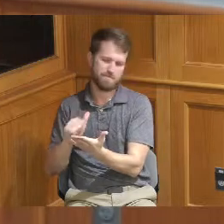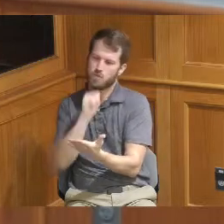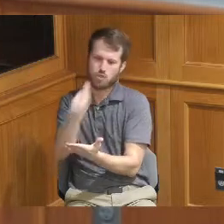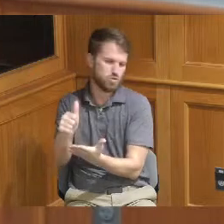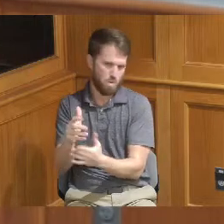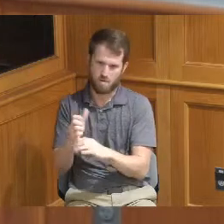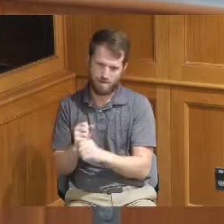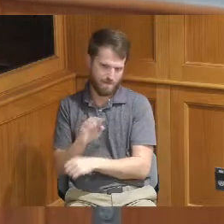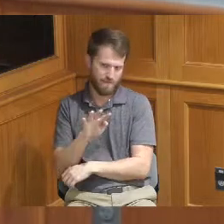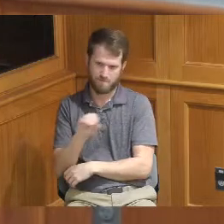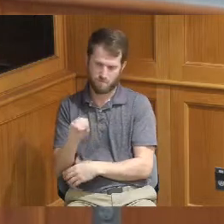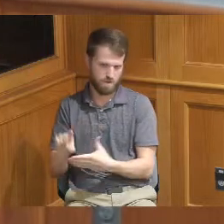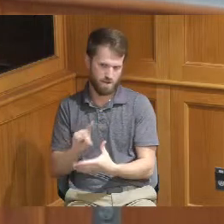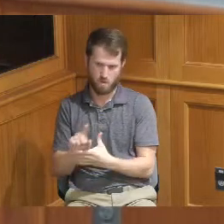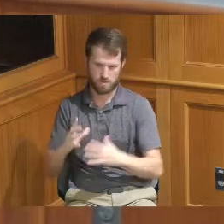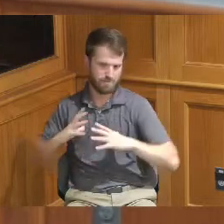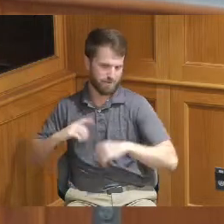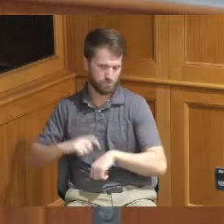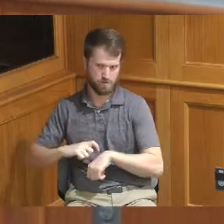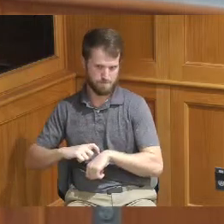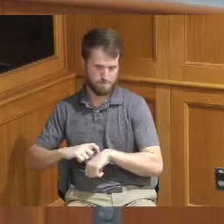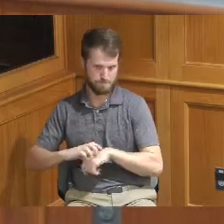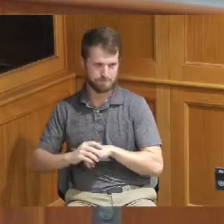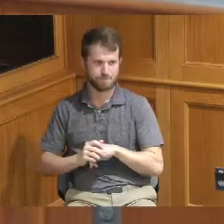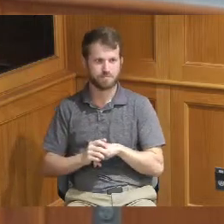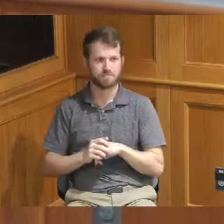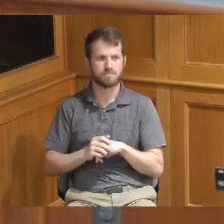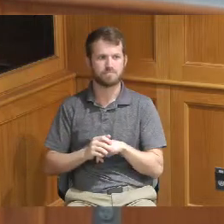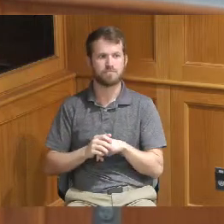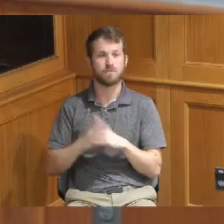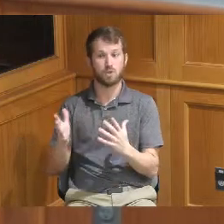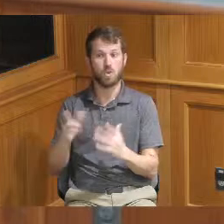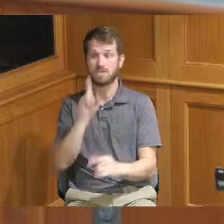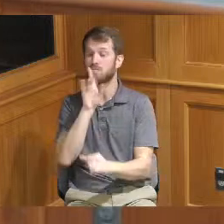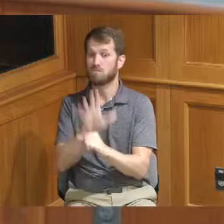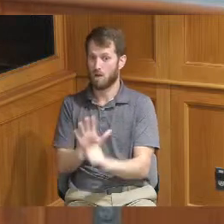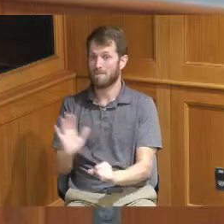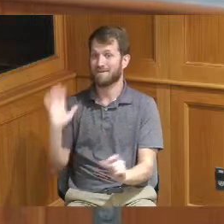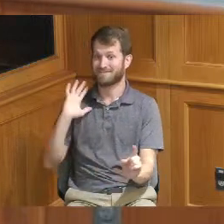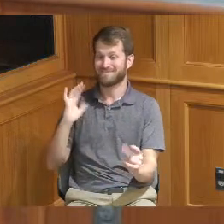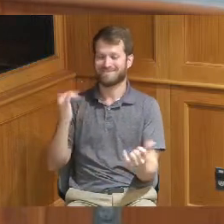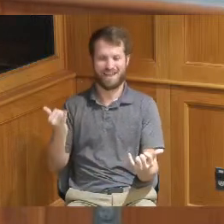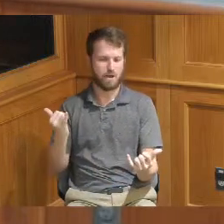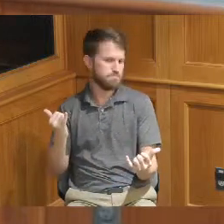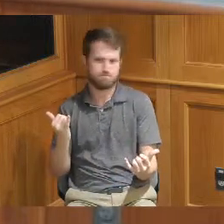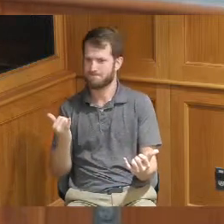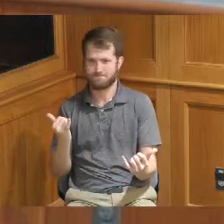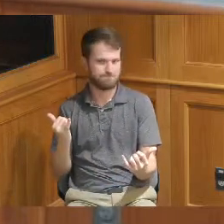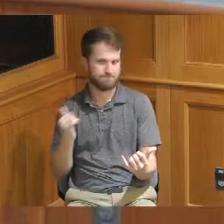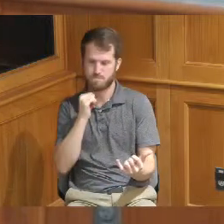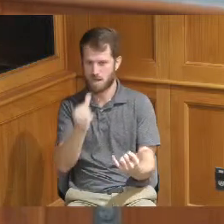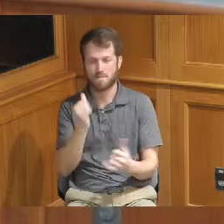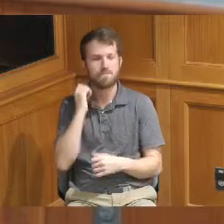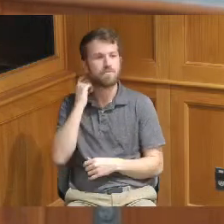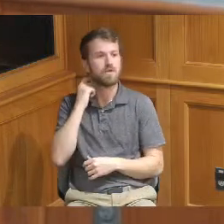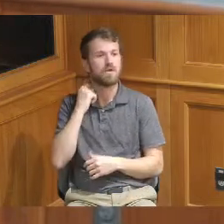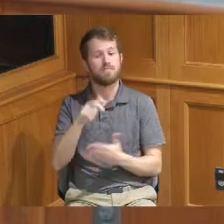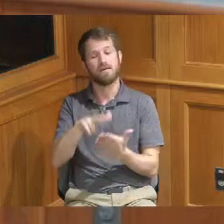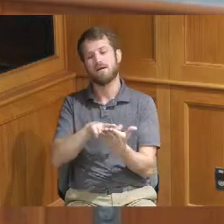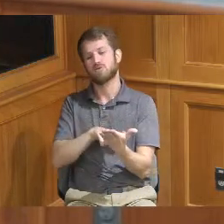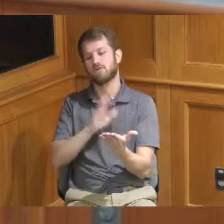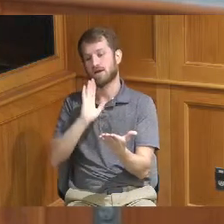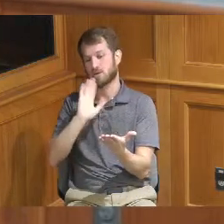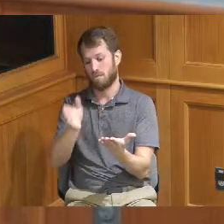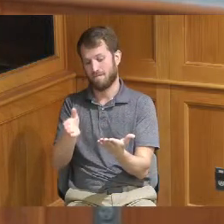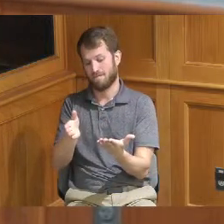of vacation time. So it was promised to me. I'm now not receiving it, but the contract that you're going